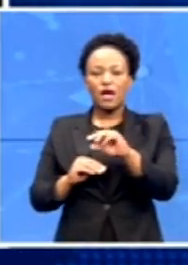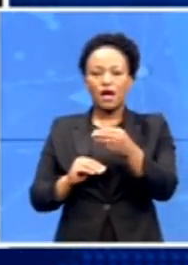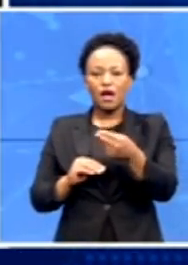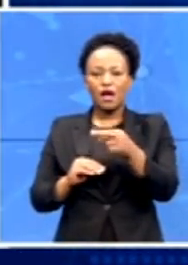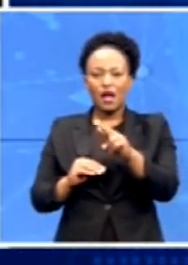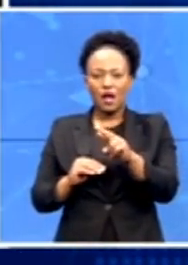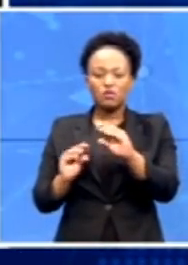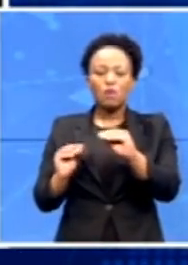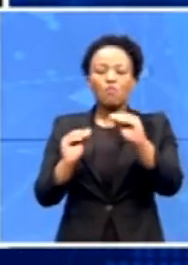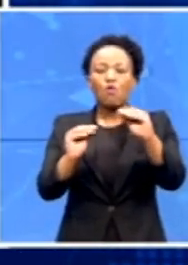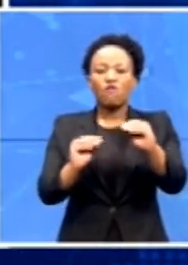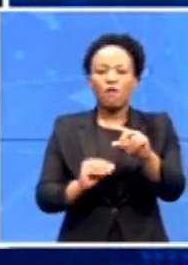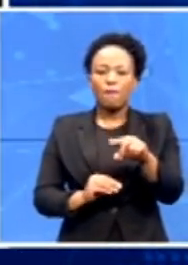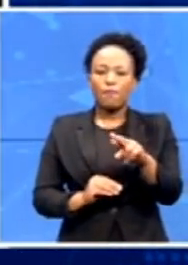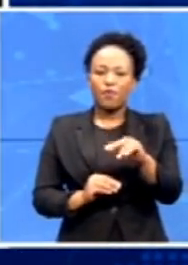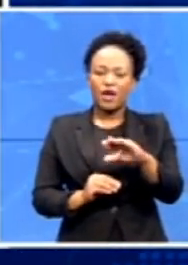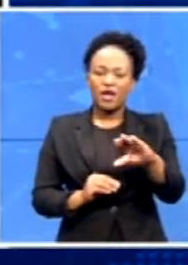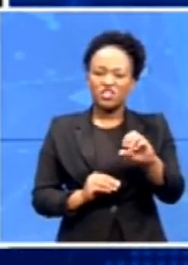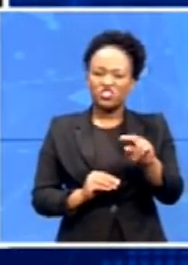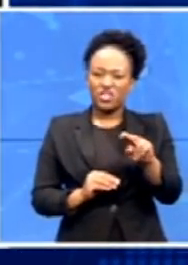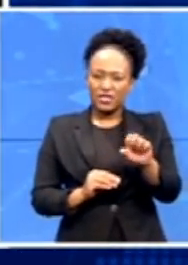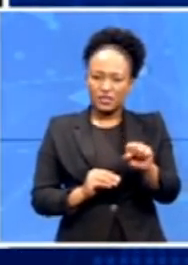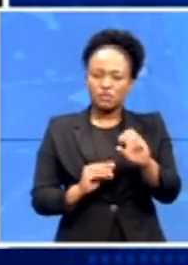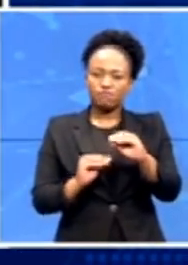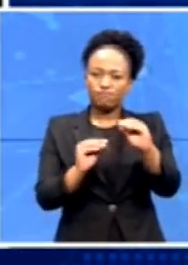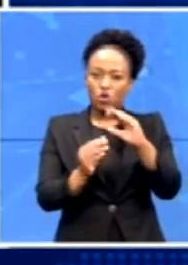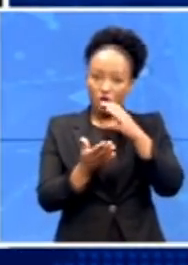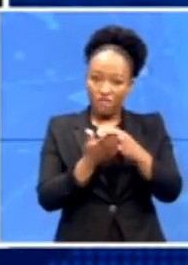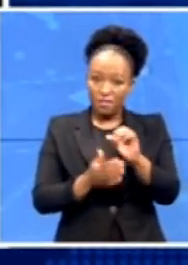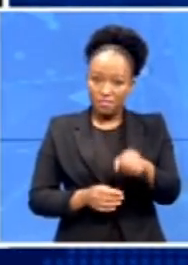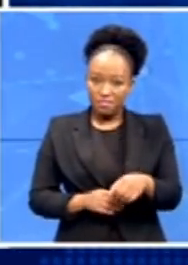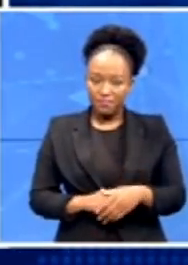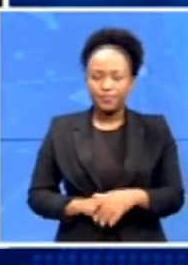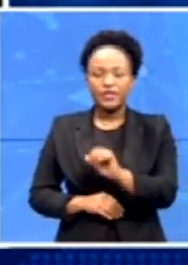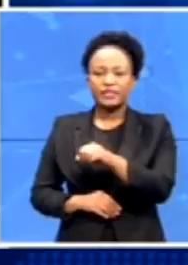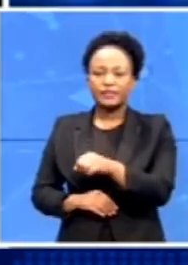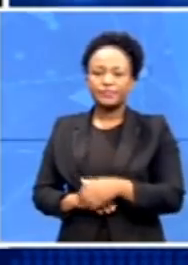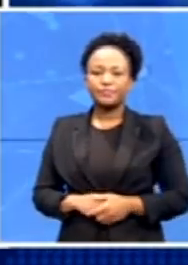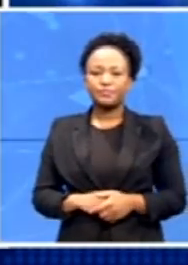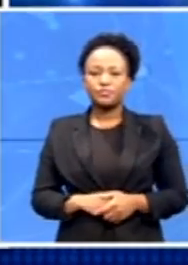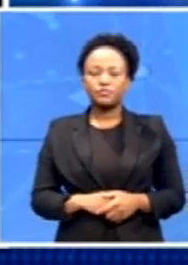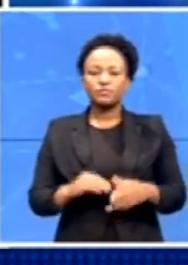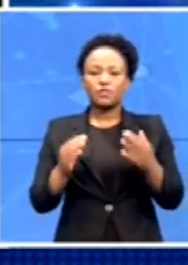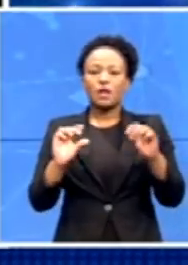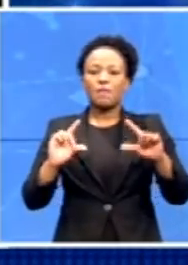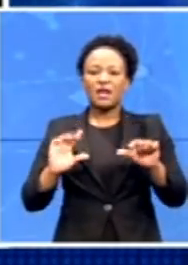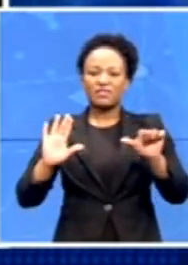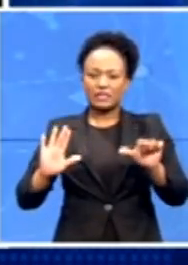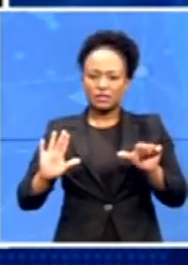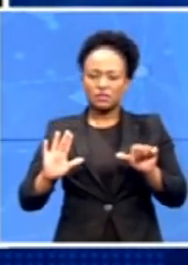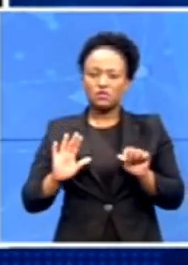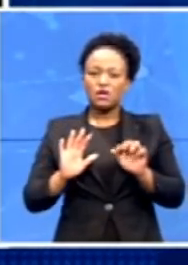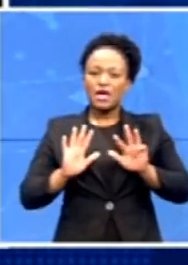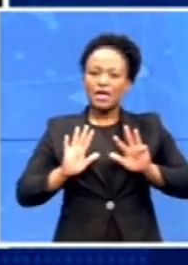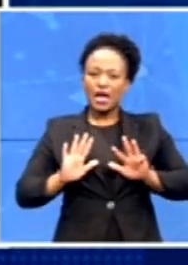Counsel. Then paragraph 6, at paragraph 9, 9.1 and